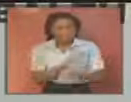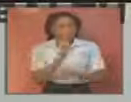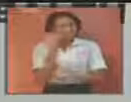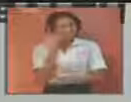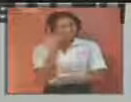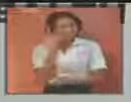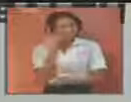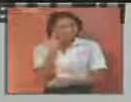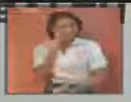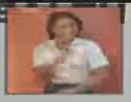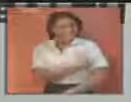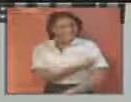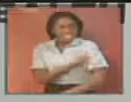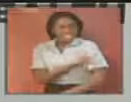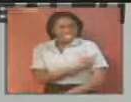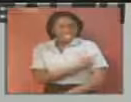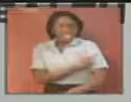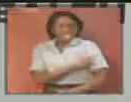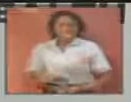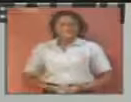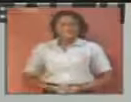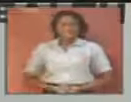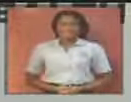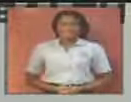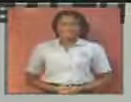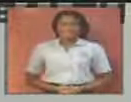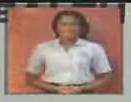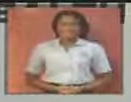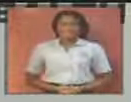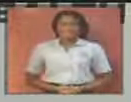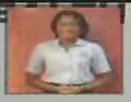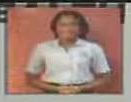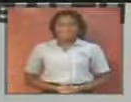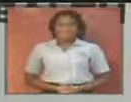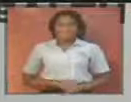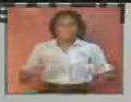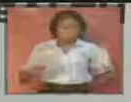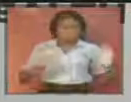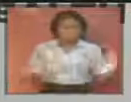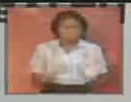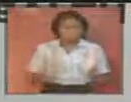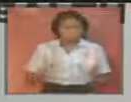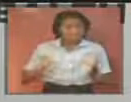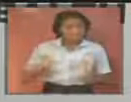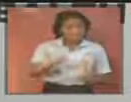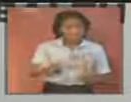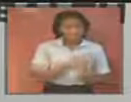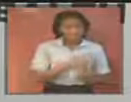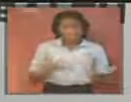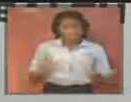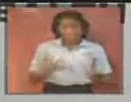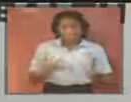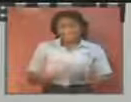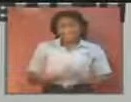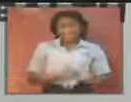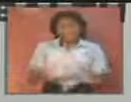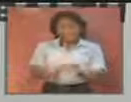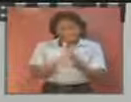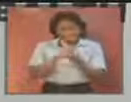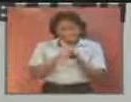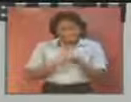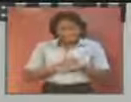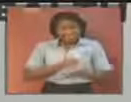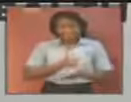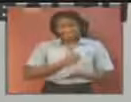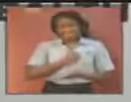the COVID-19 vaccine when available to you. She encouraged us to give yourself a fighting chance. Thank you,